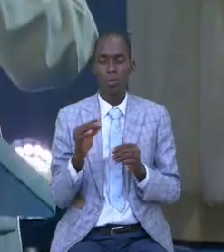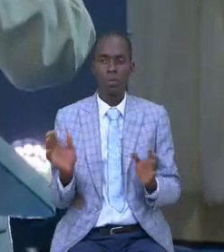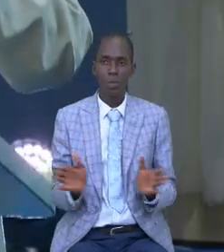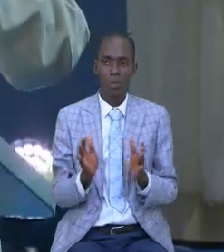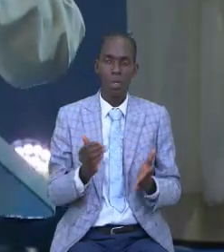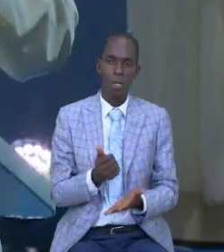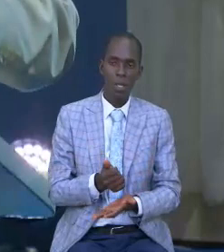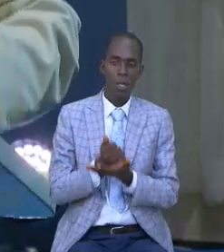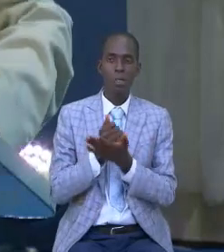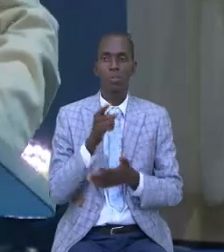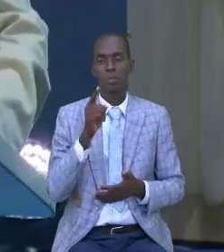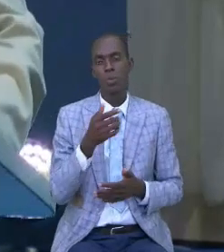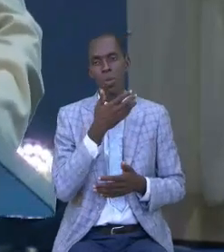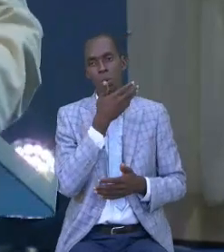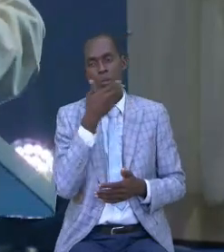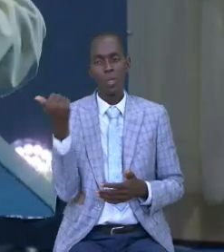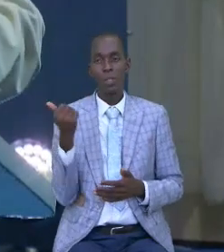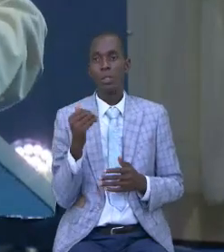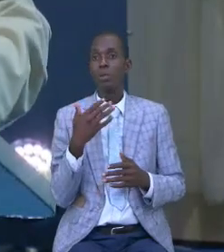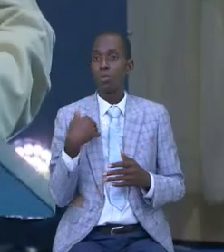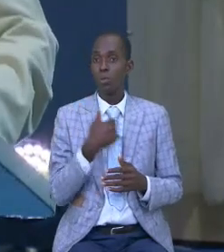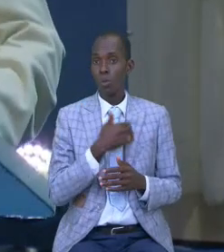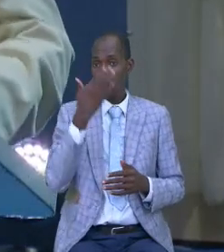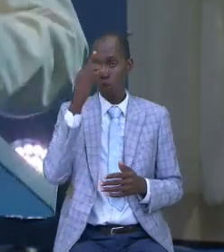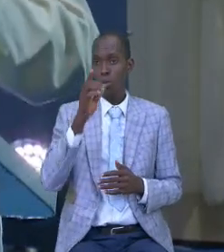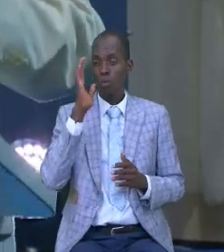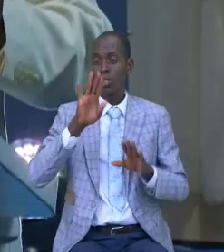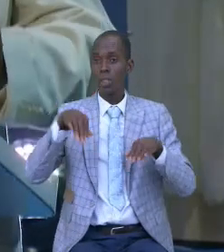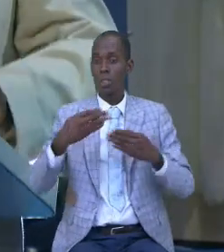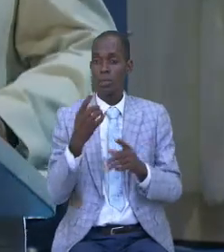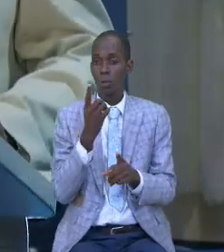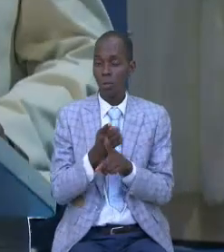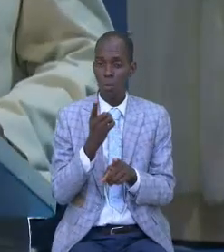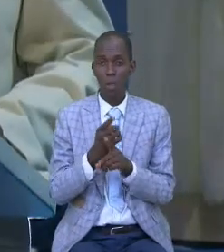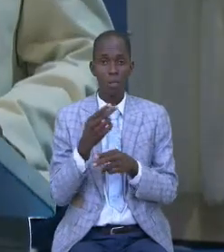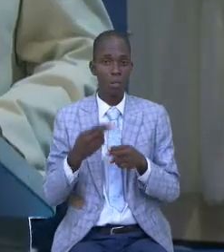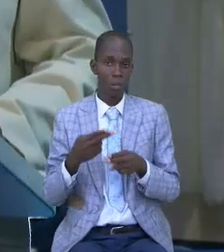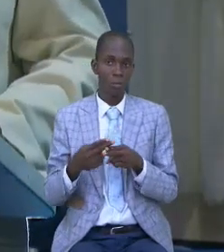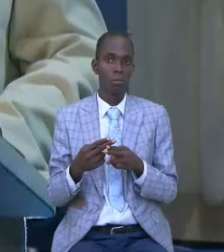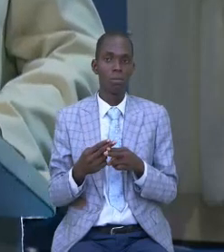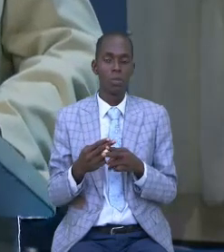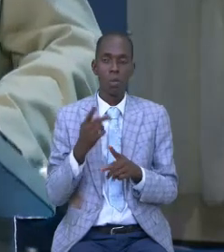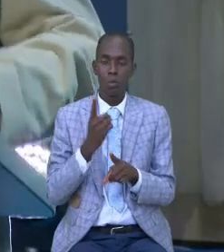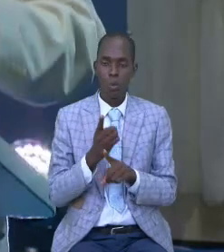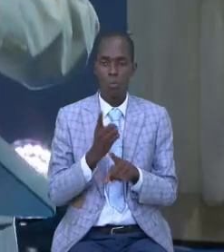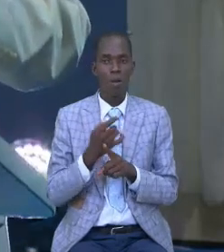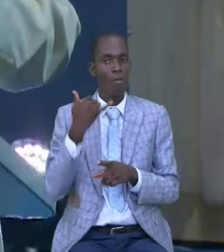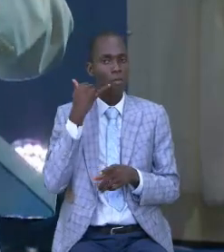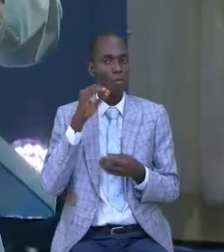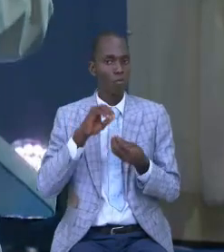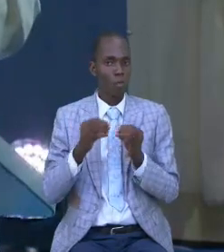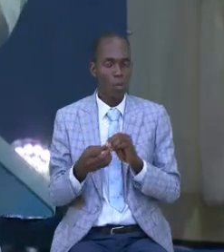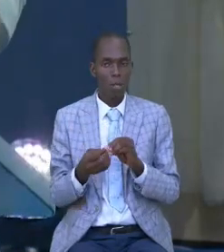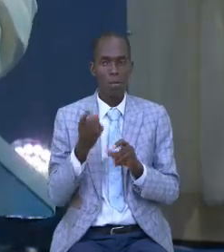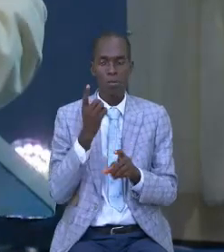you we give the correct name, the correct phone number, the correct address, and the name